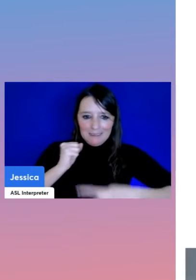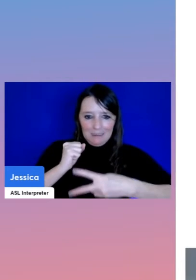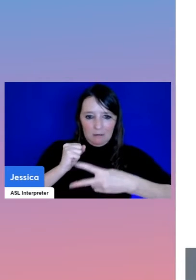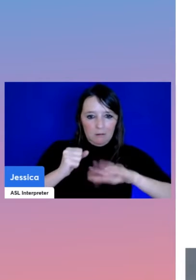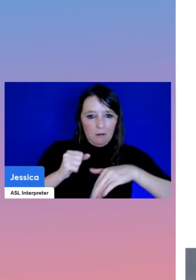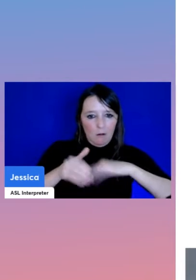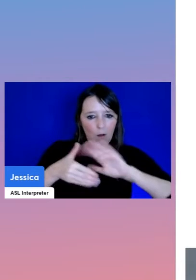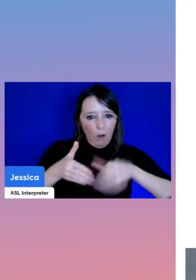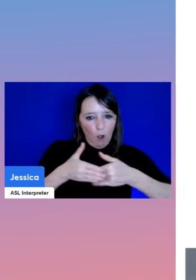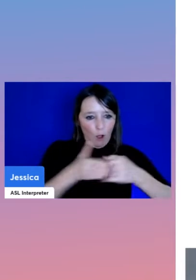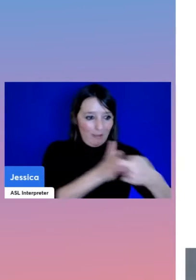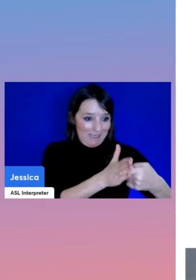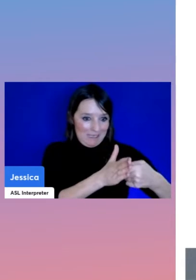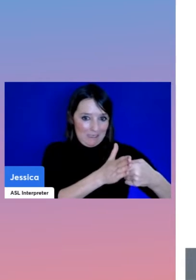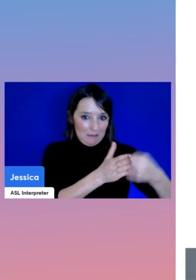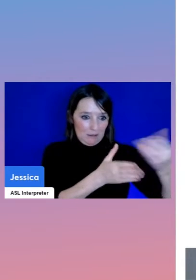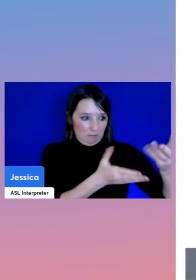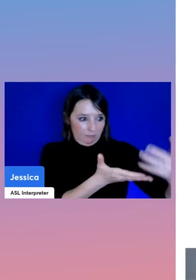root key using